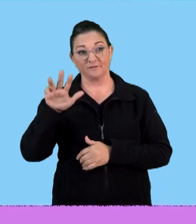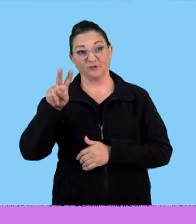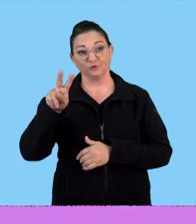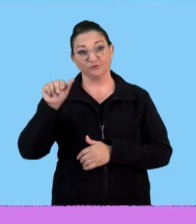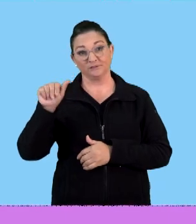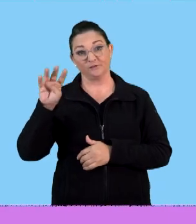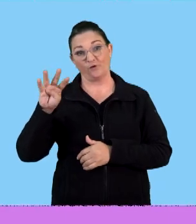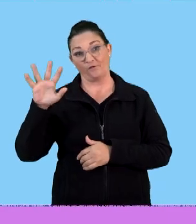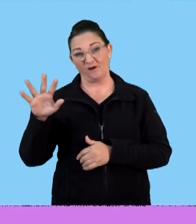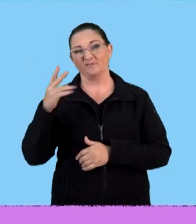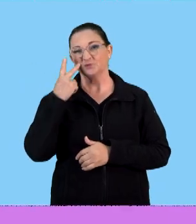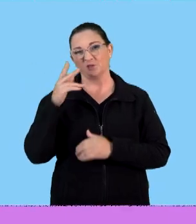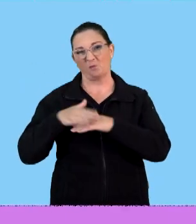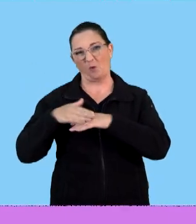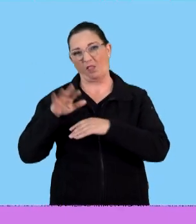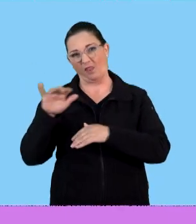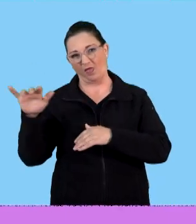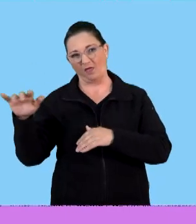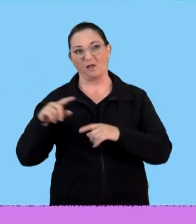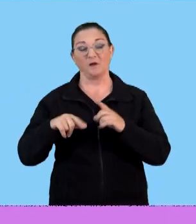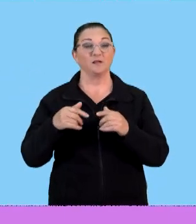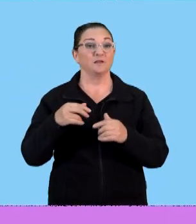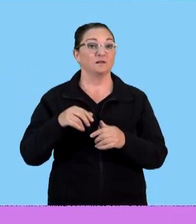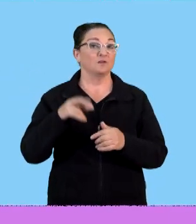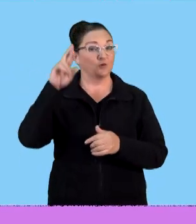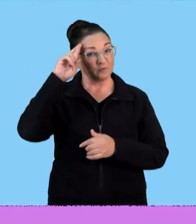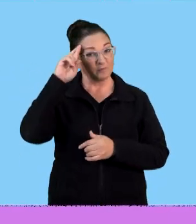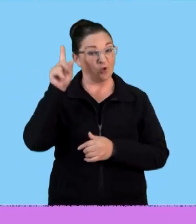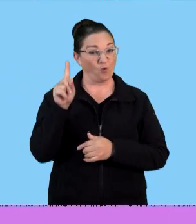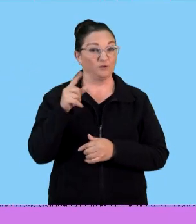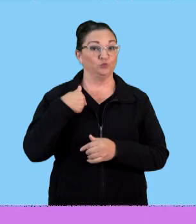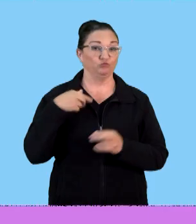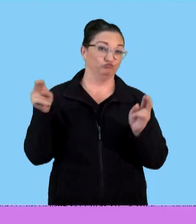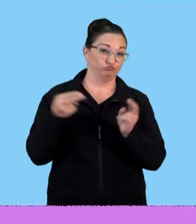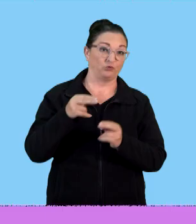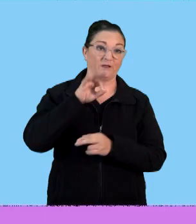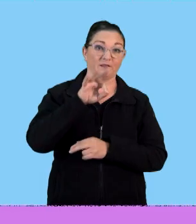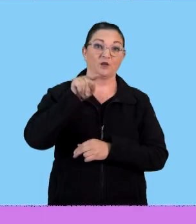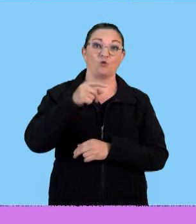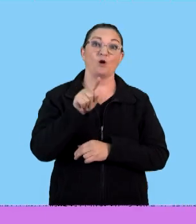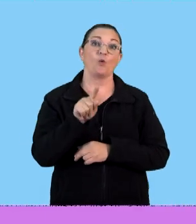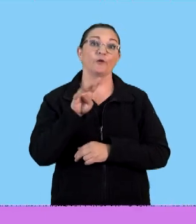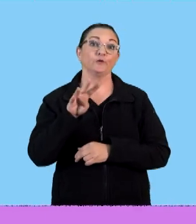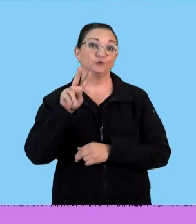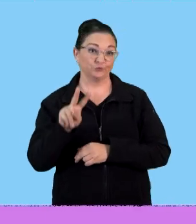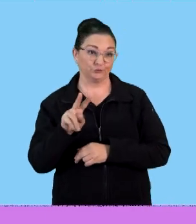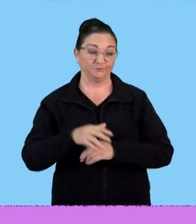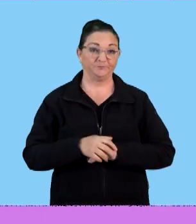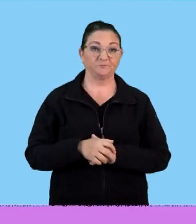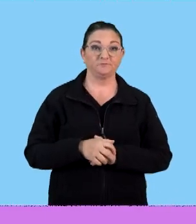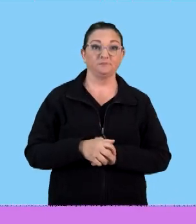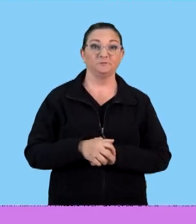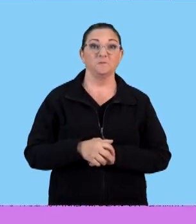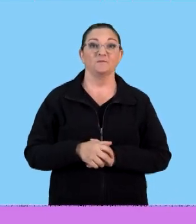3,141592645 with other numbers to follow, as we can see there. But remember, we use the approximate value of